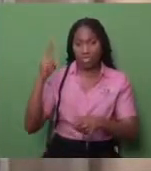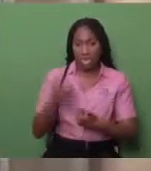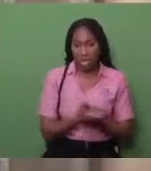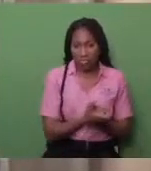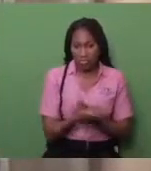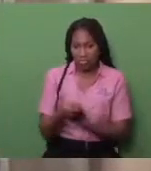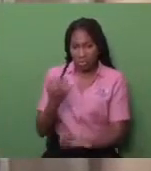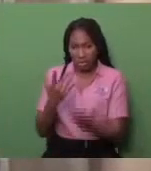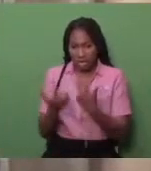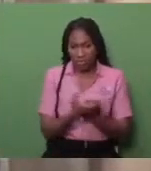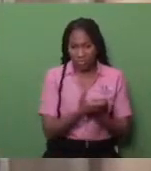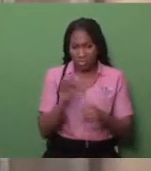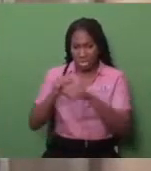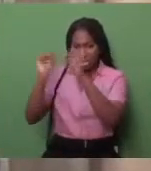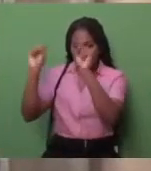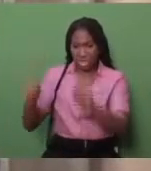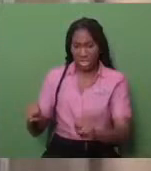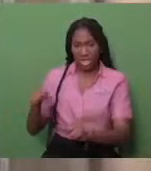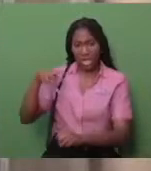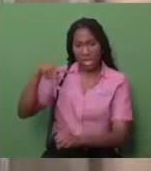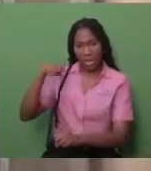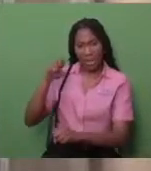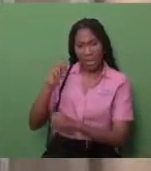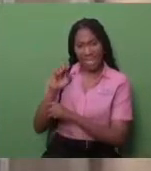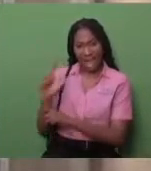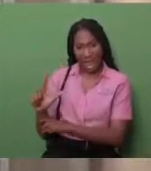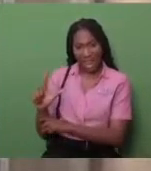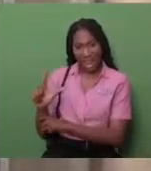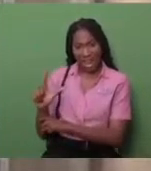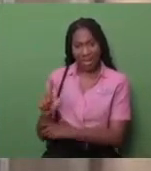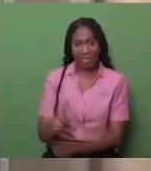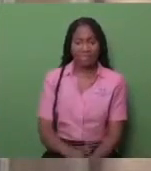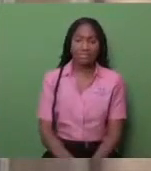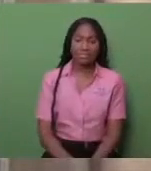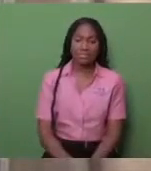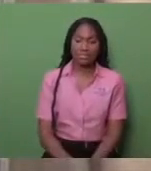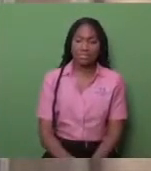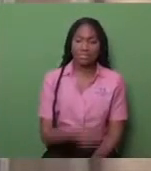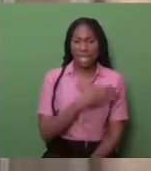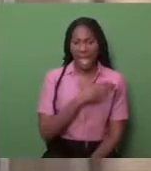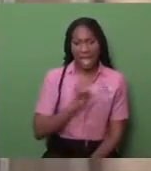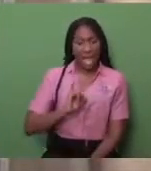as Minister of National Security, Penal Fire Station. And I don't know,